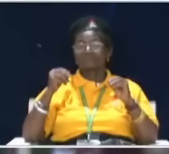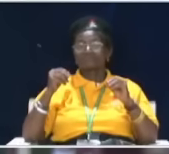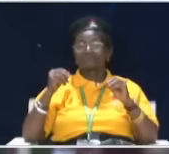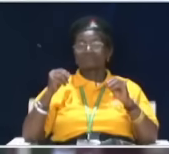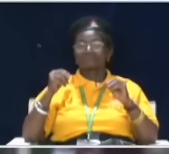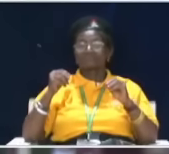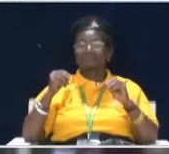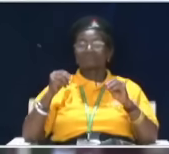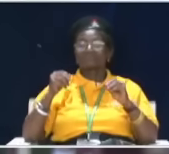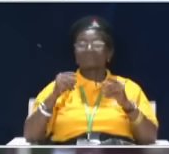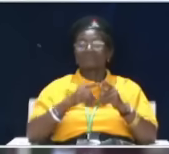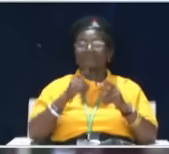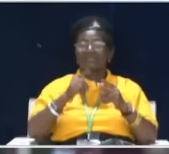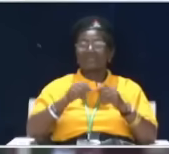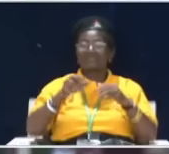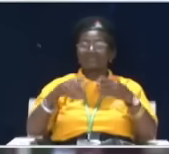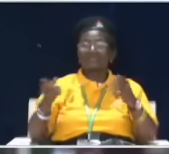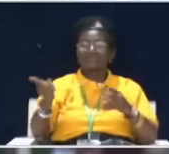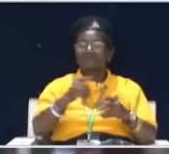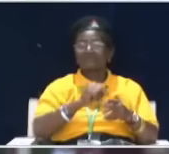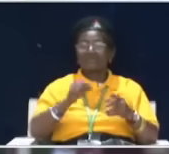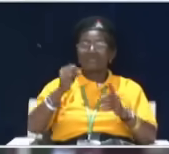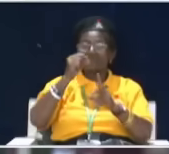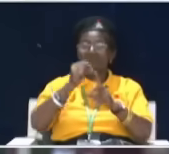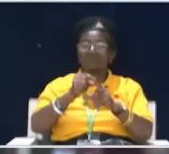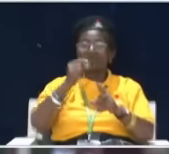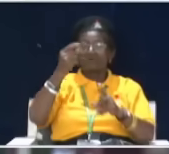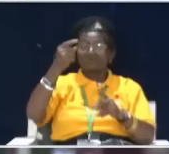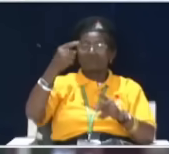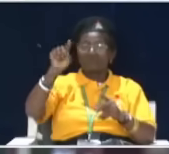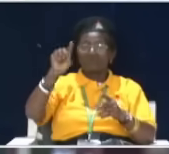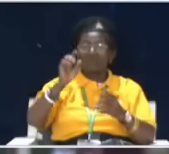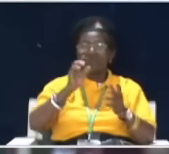Then give you a word for it.